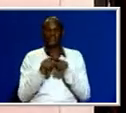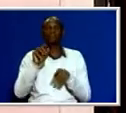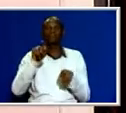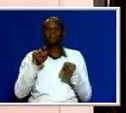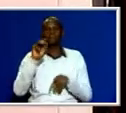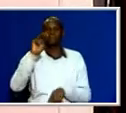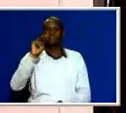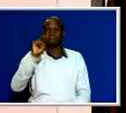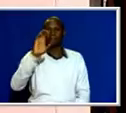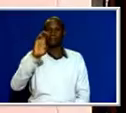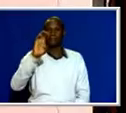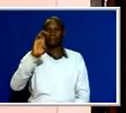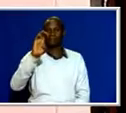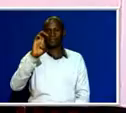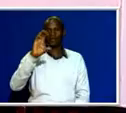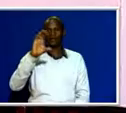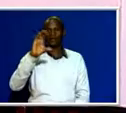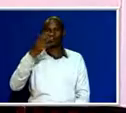mechanisms